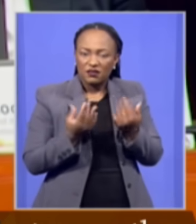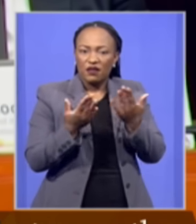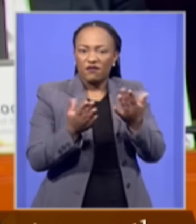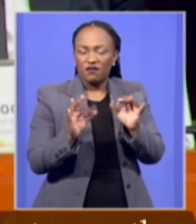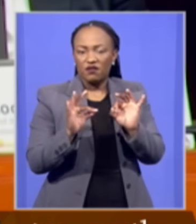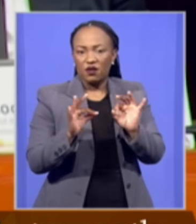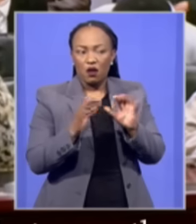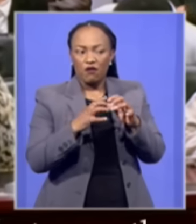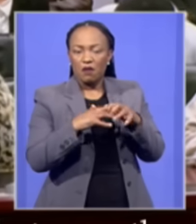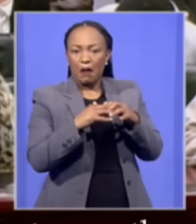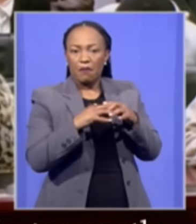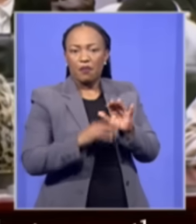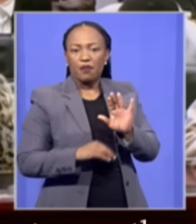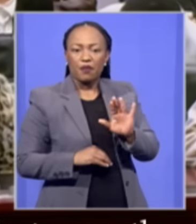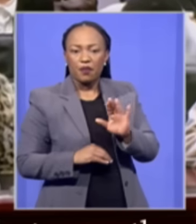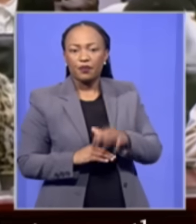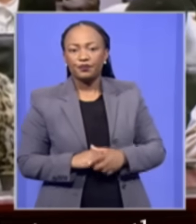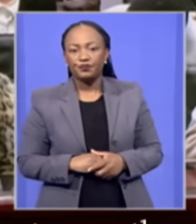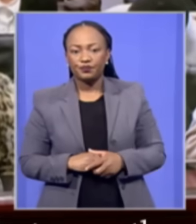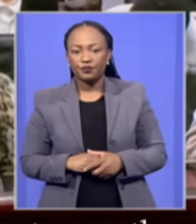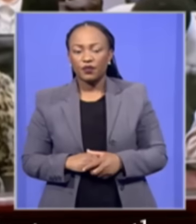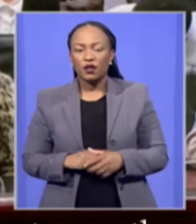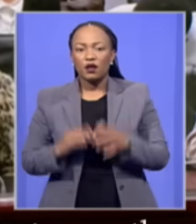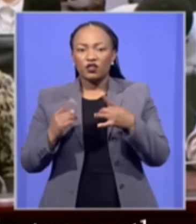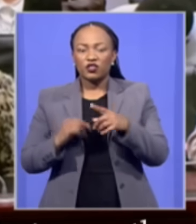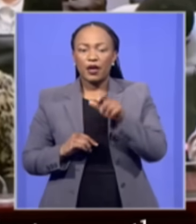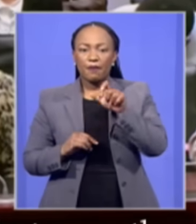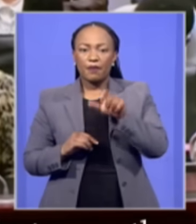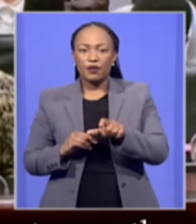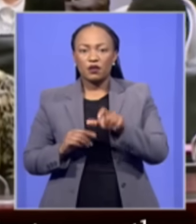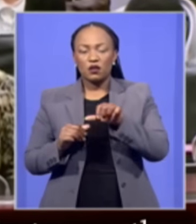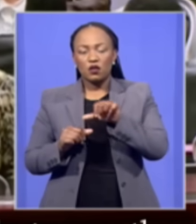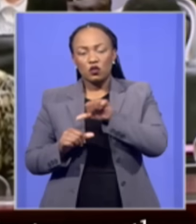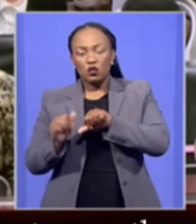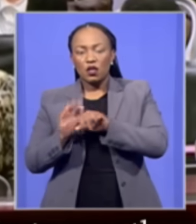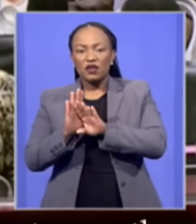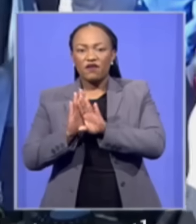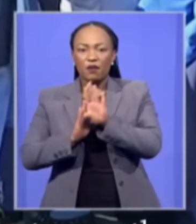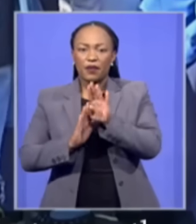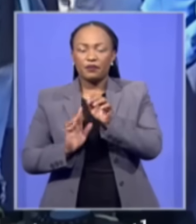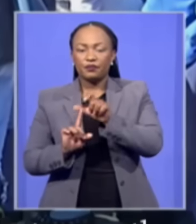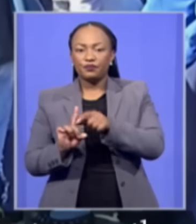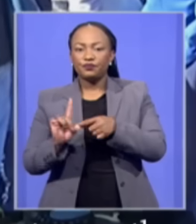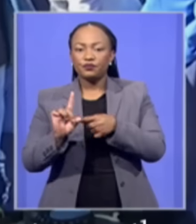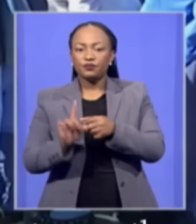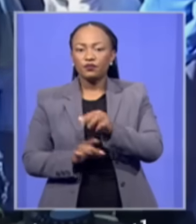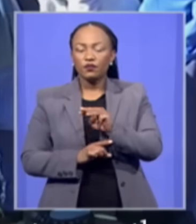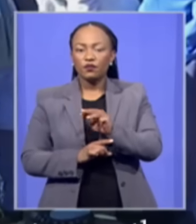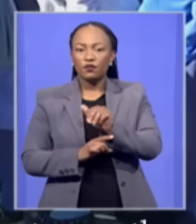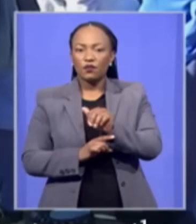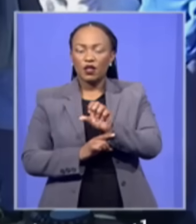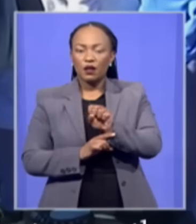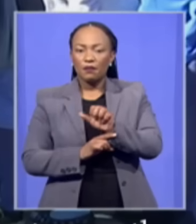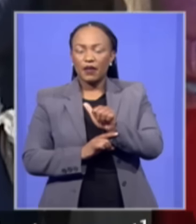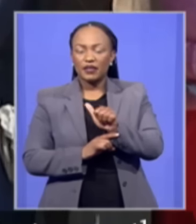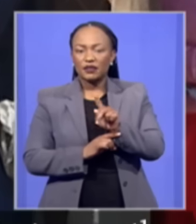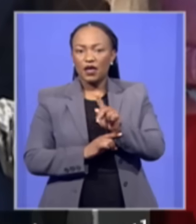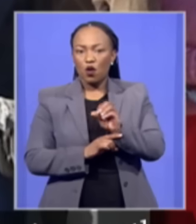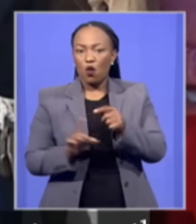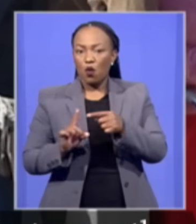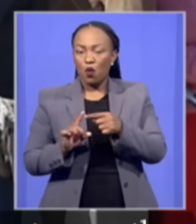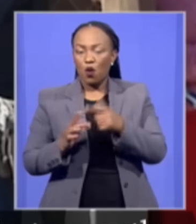created for. Modulasetulo wa komiti ya ntshetsopele ya setjhaba Bridget Masango o hlahisitse ngongoreho ya komiti ya hae e